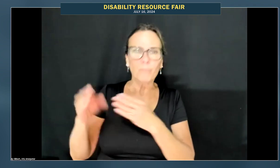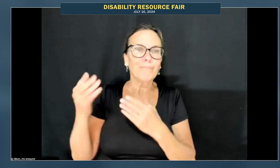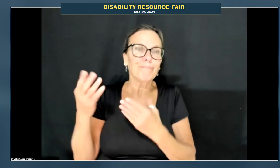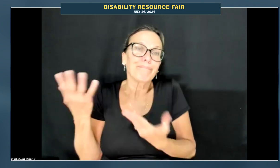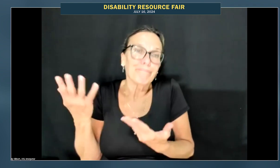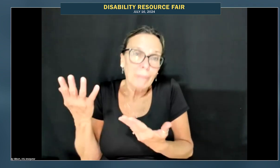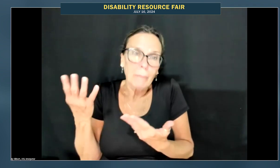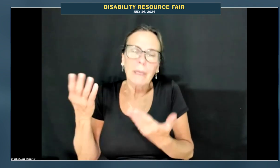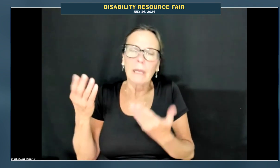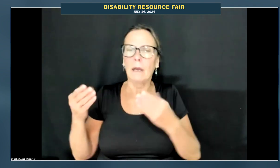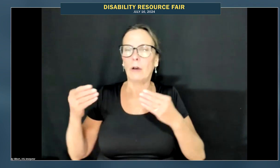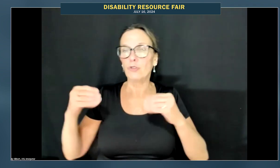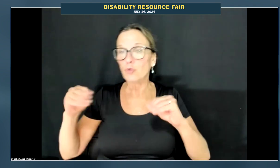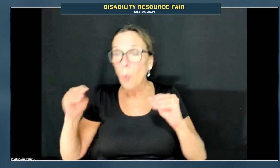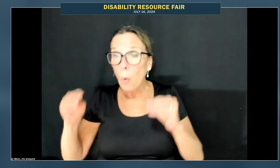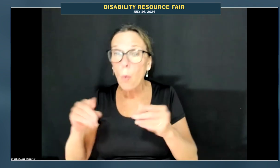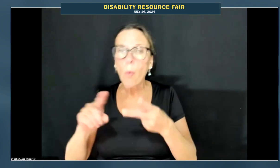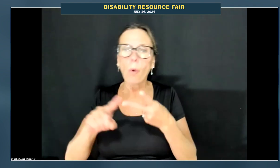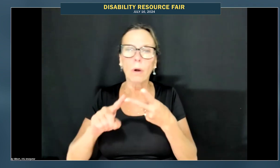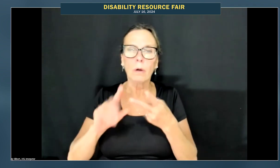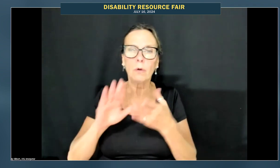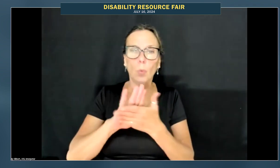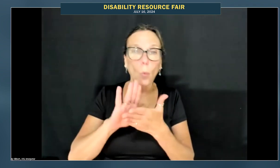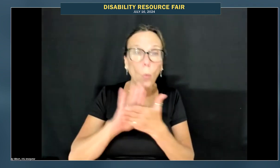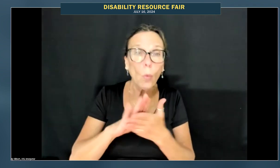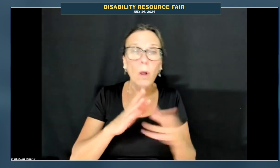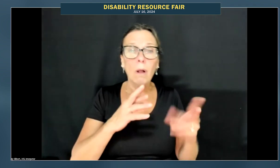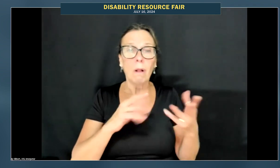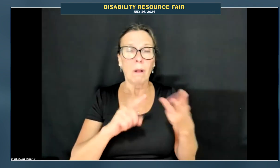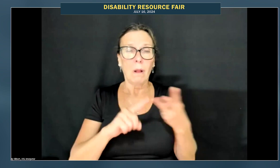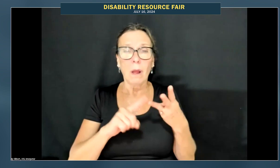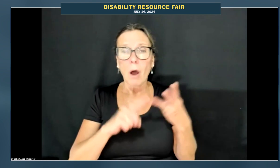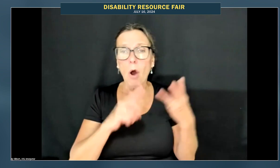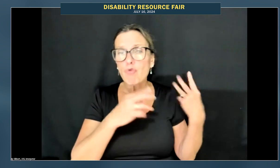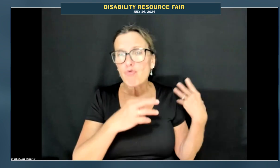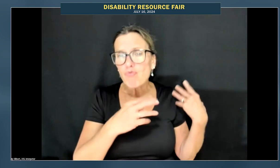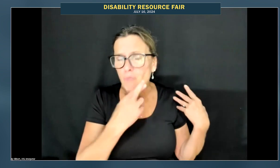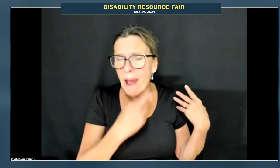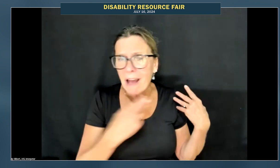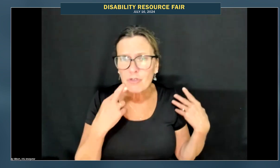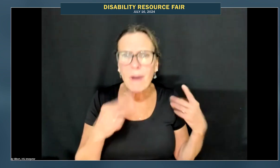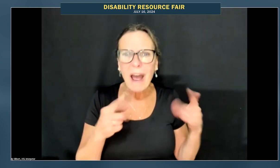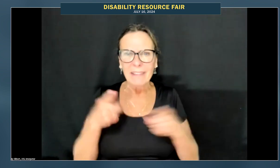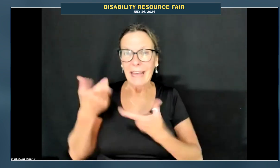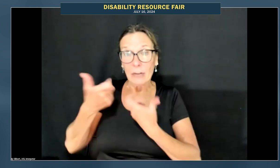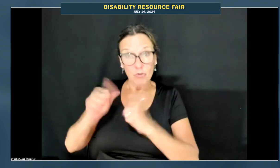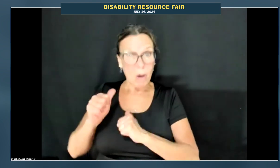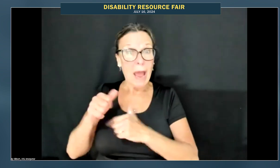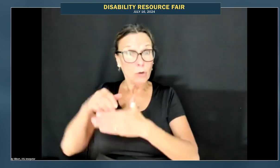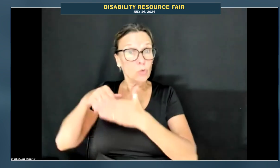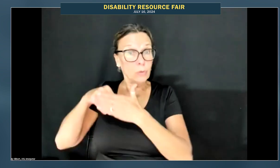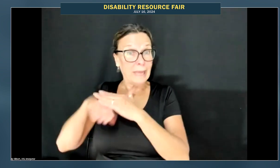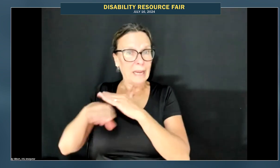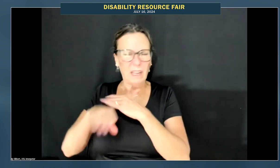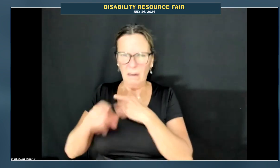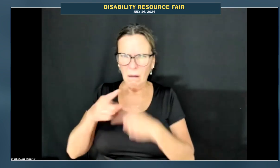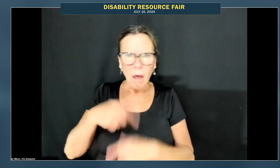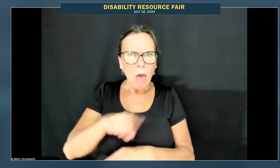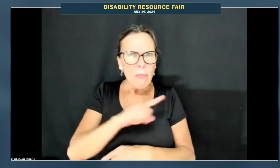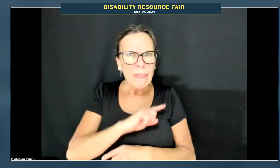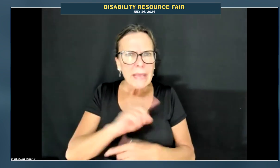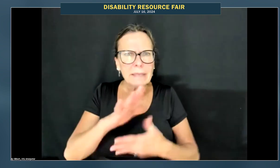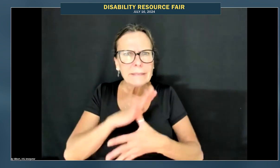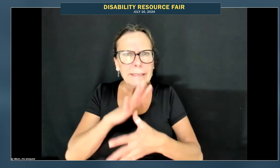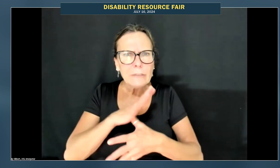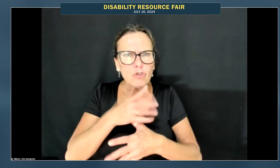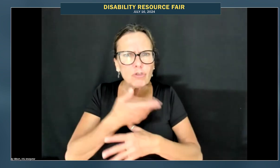a school, a restaurant, and they tried to get in these places with the devices, and they were overwhelmed at how difficult it was to